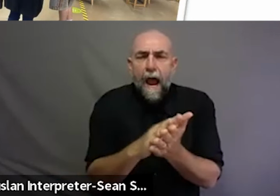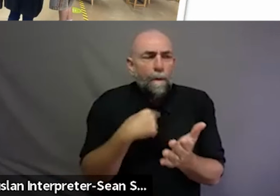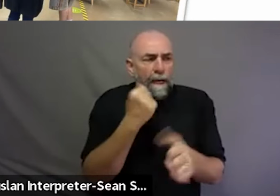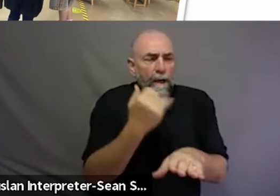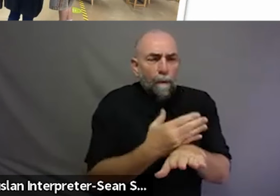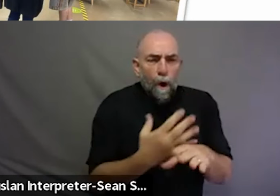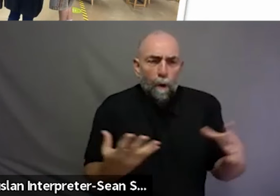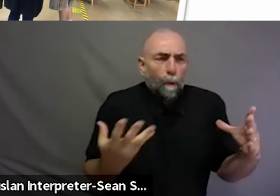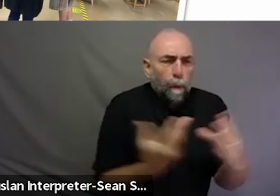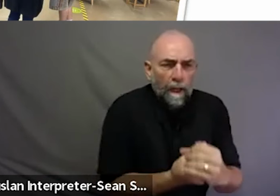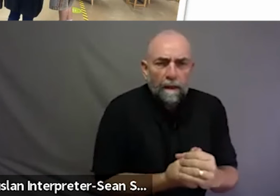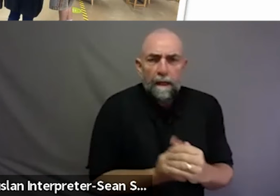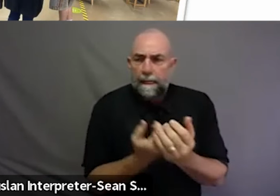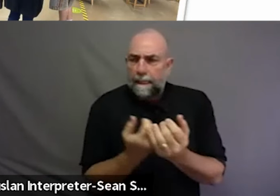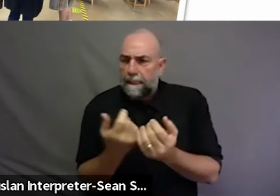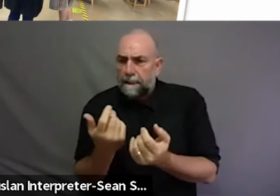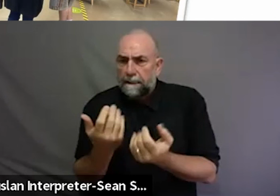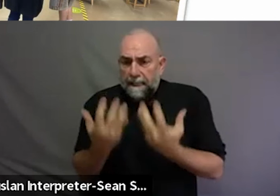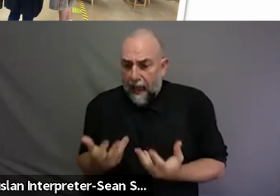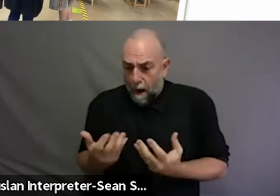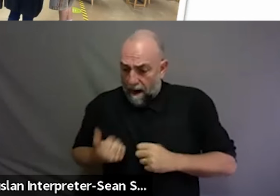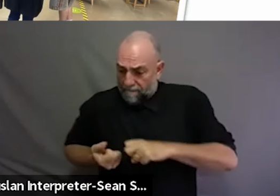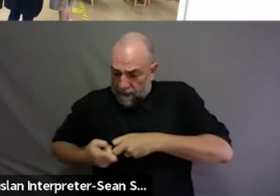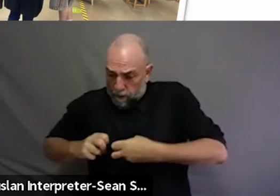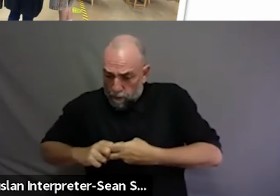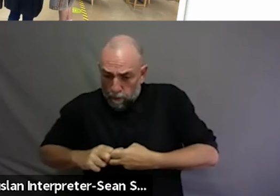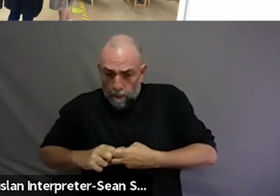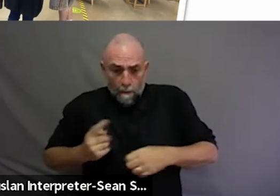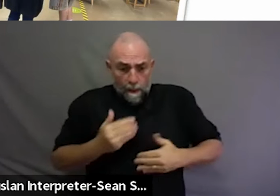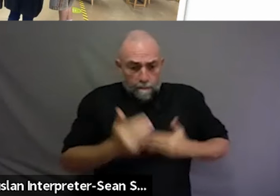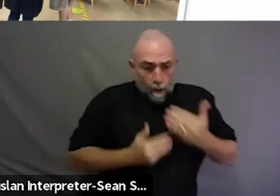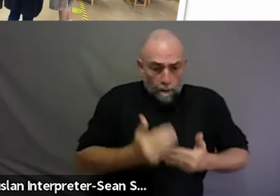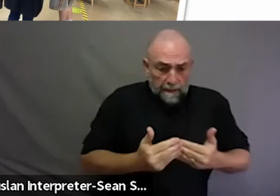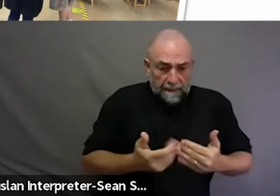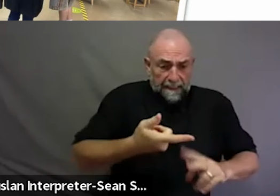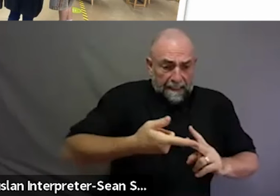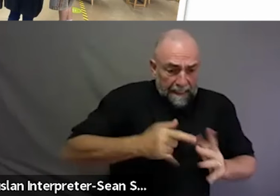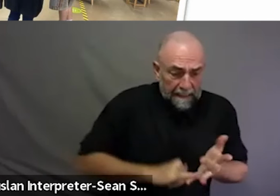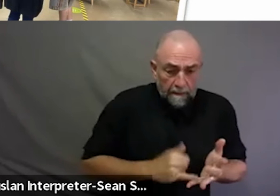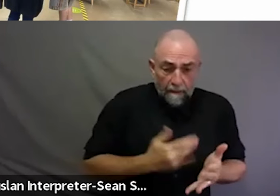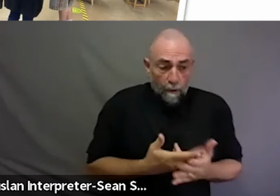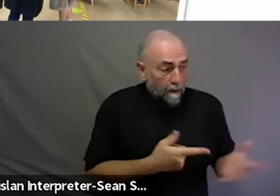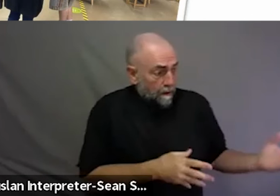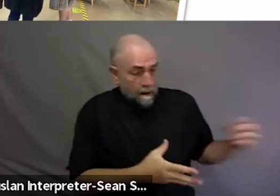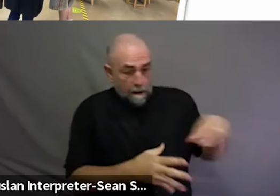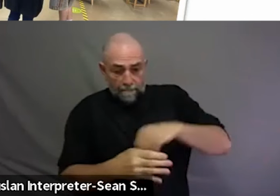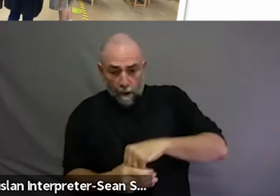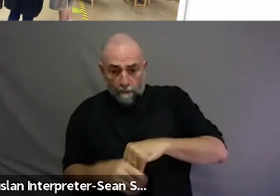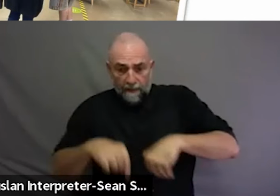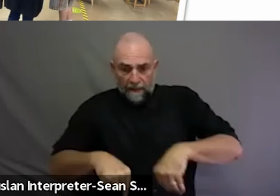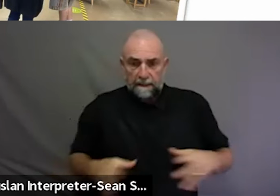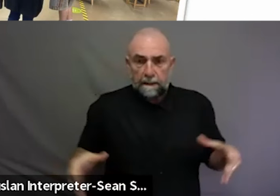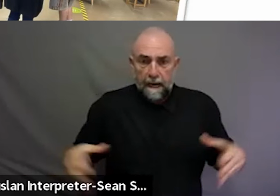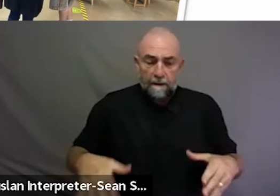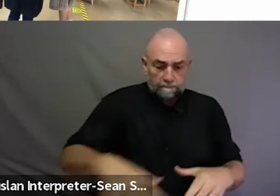existing issues and processes to allow more people to use those spaces in a way that makes sense